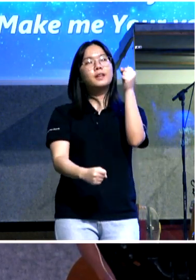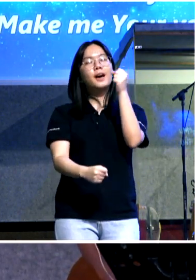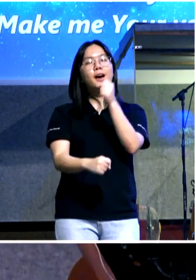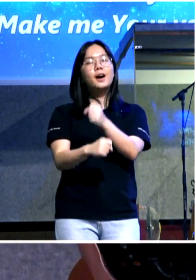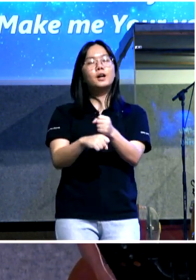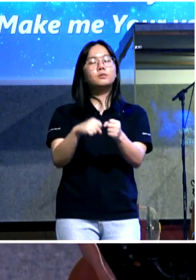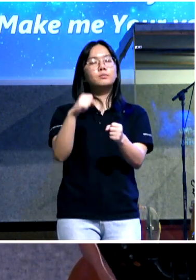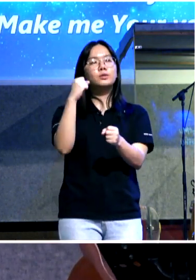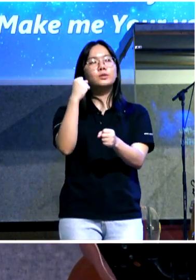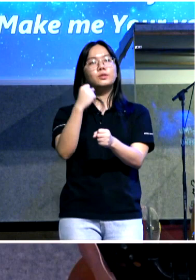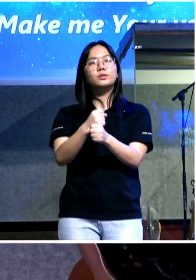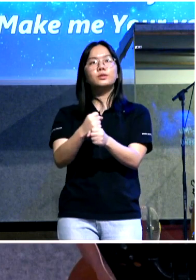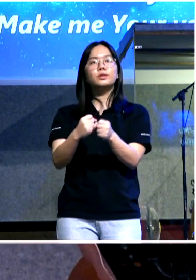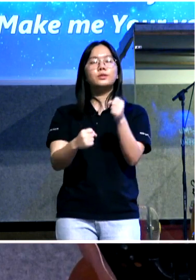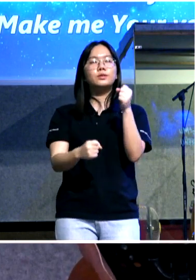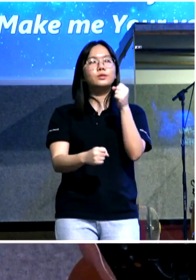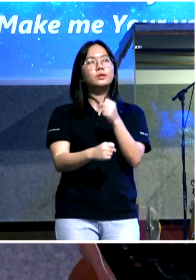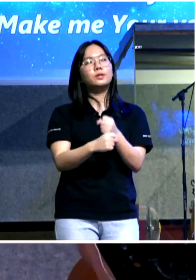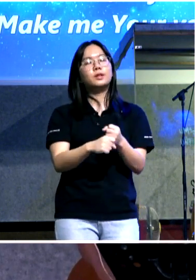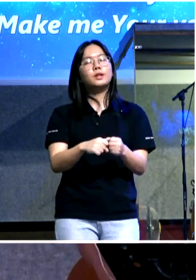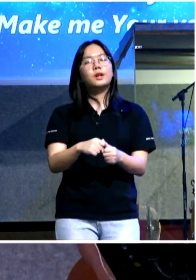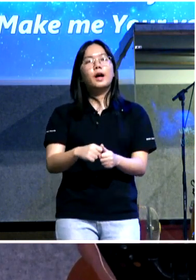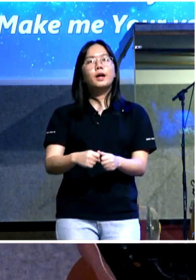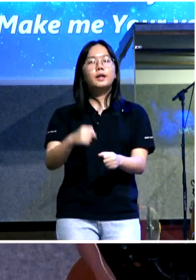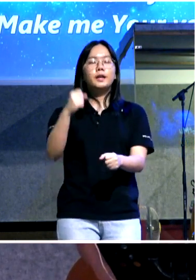bejana, jadikanku,